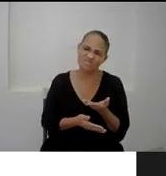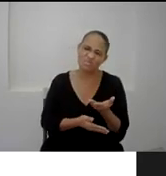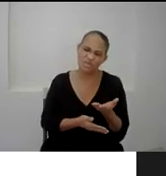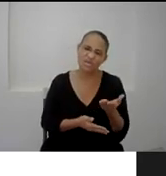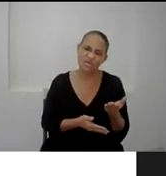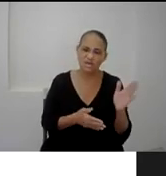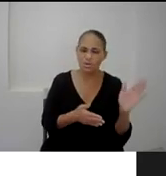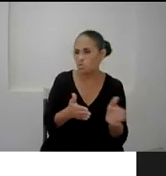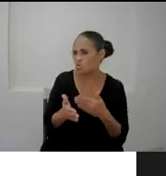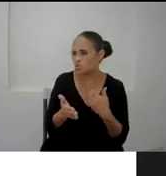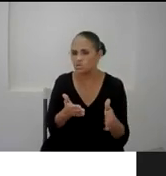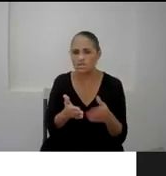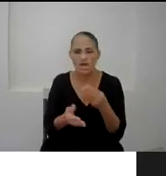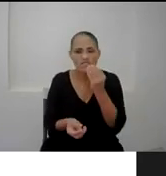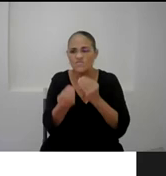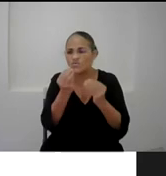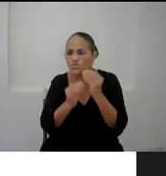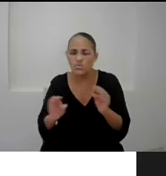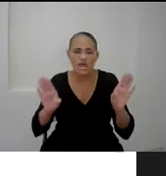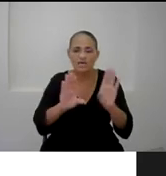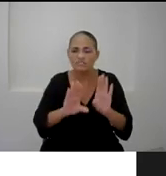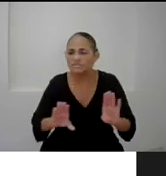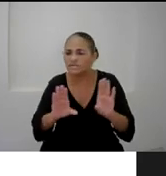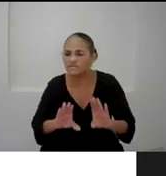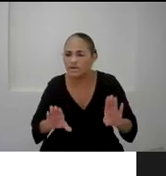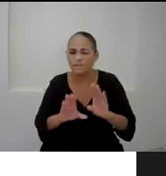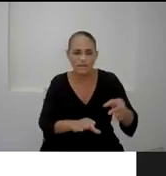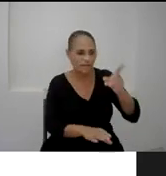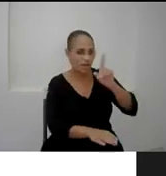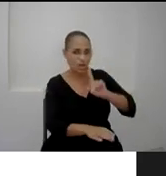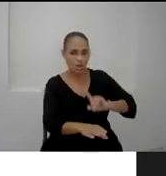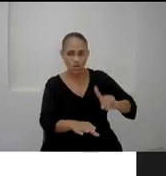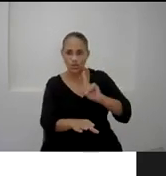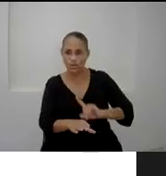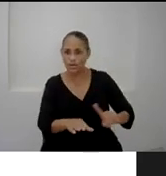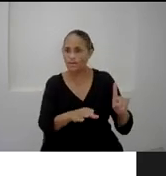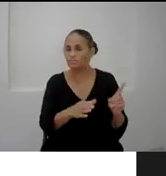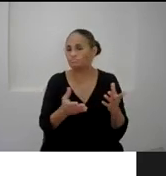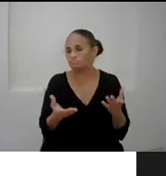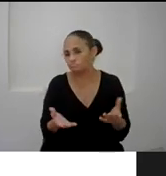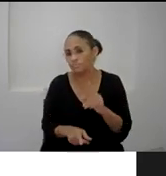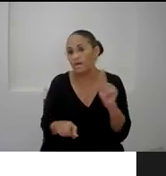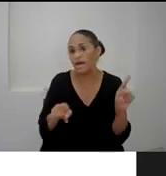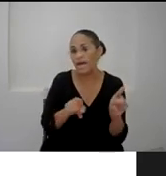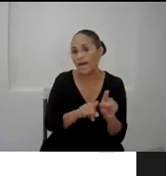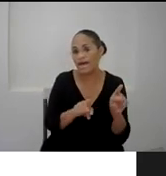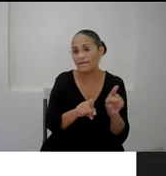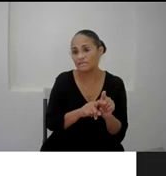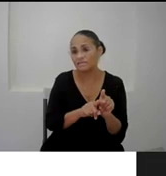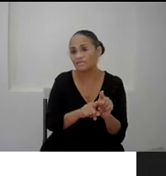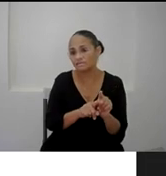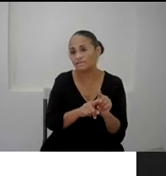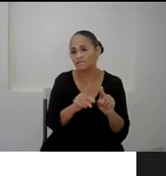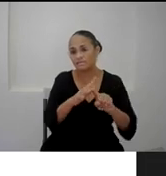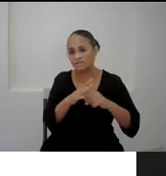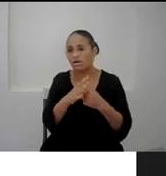music, food, activities, being left alone, being busy, as prompt questions for you to